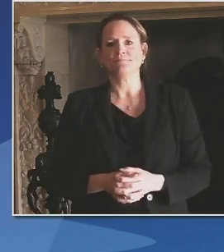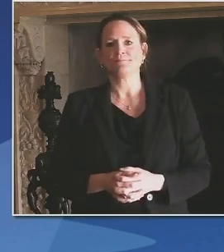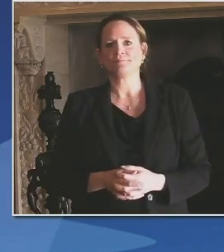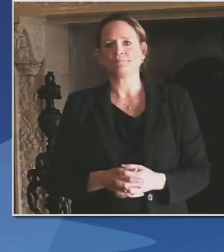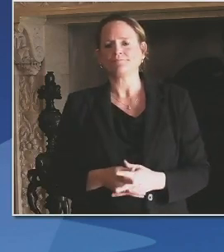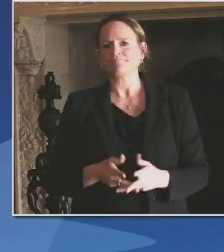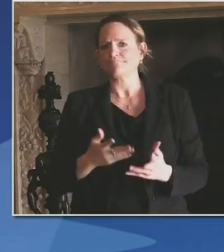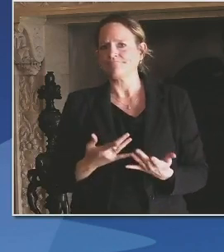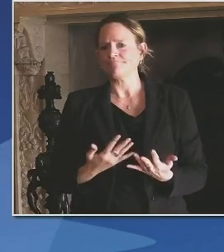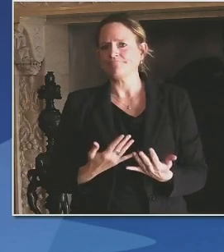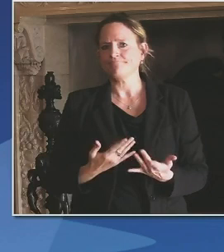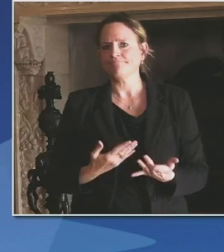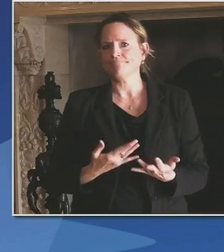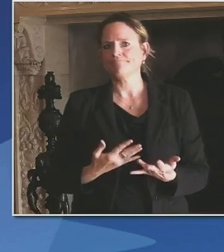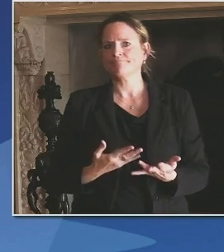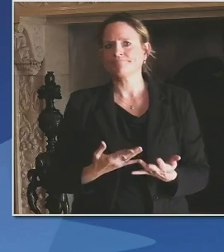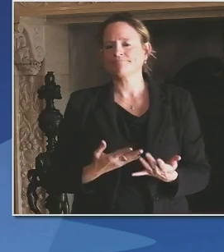Savannah Tomei?